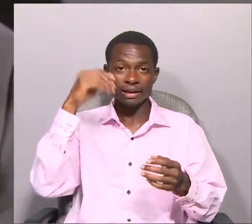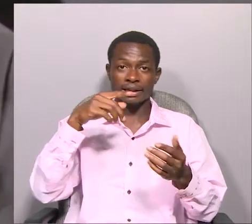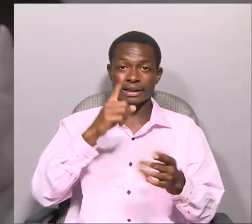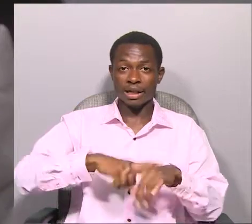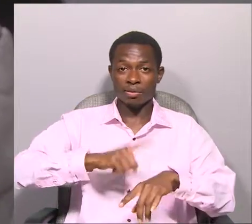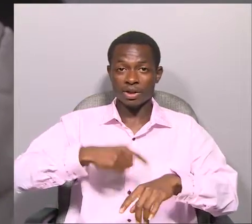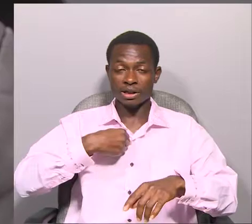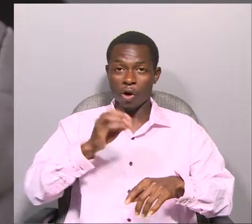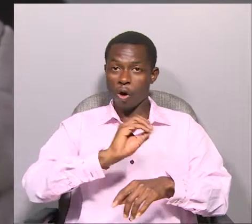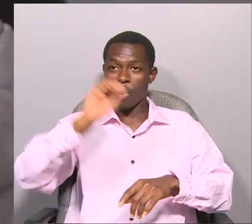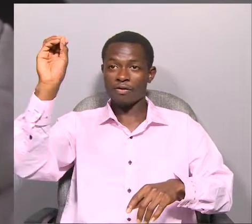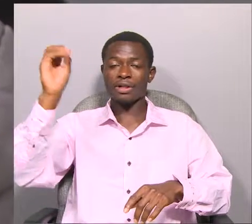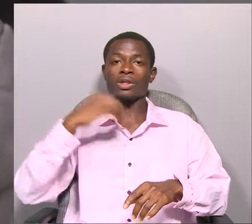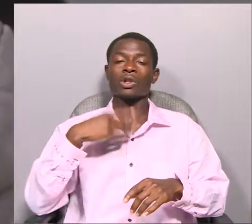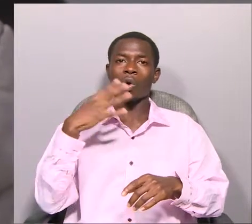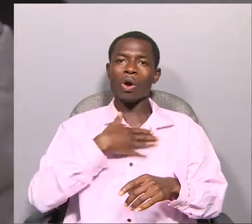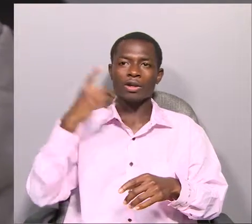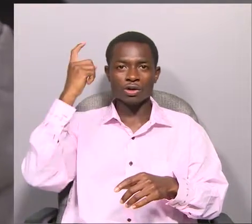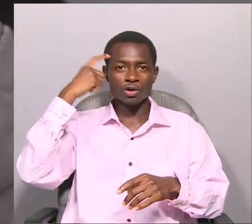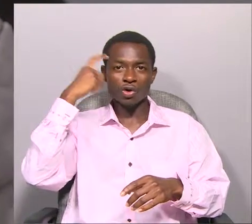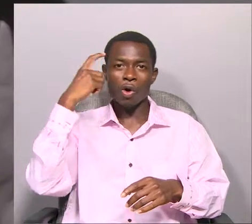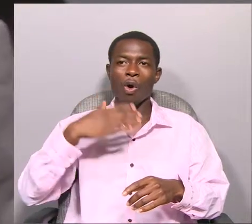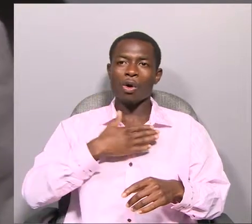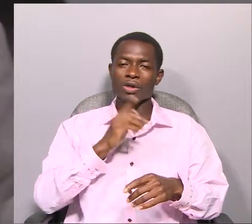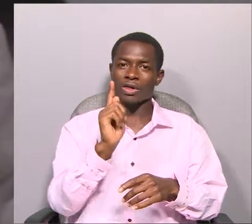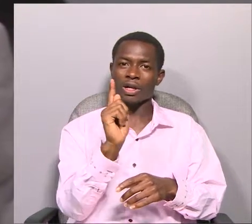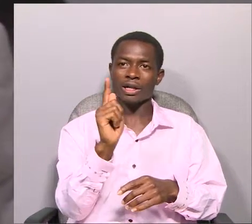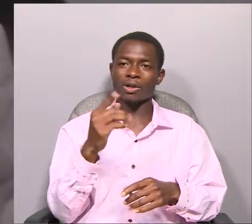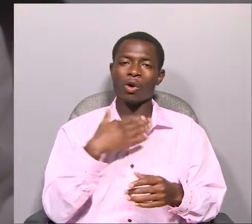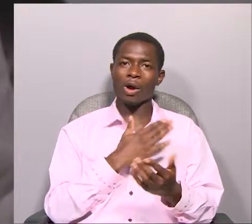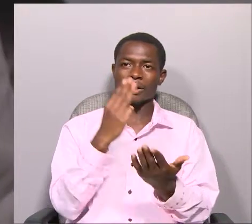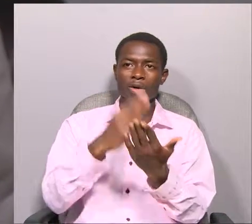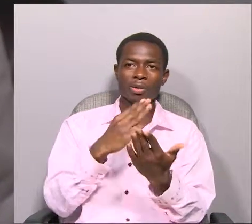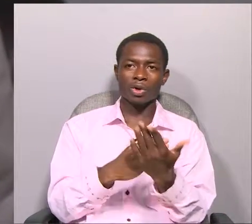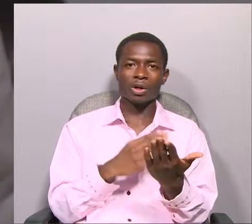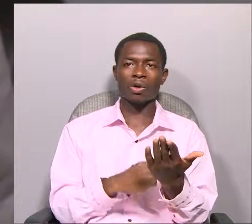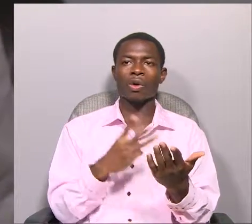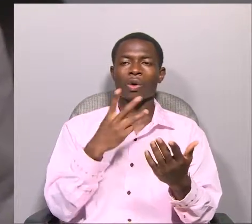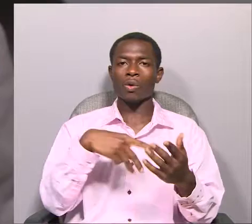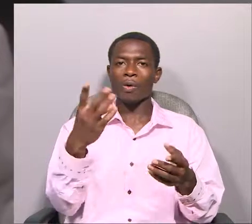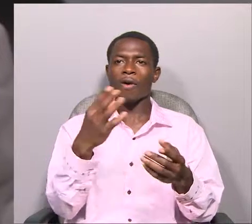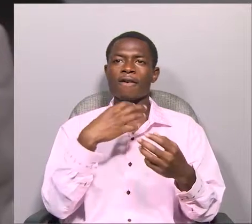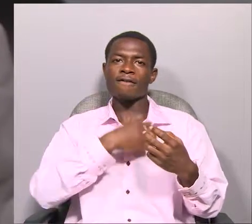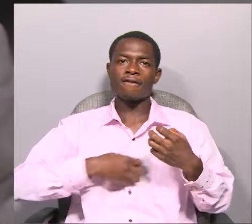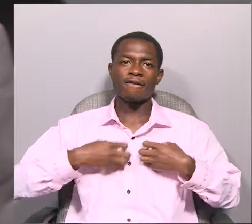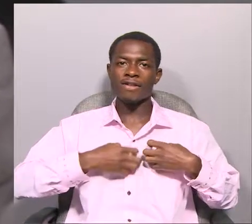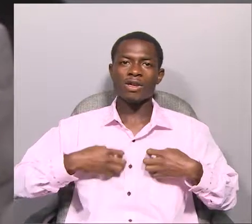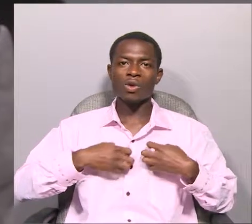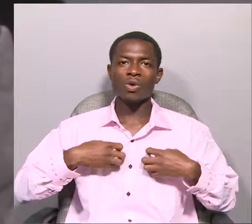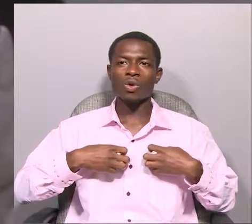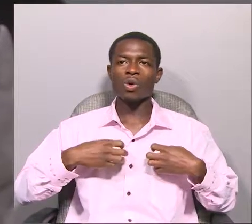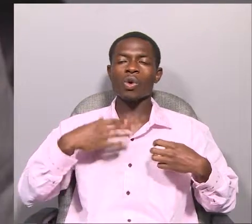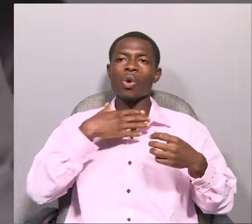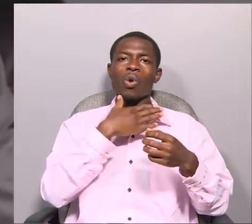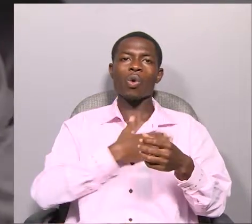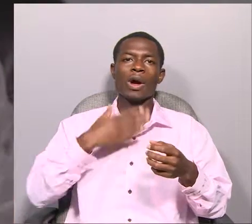is done. So let us know those aspects of programs that you feel must be